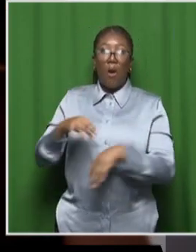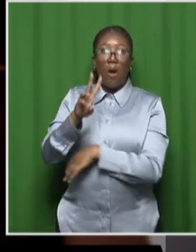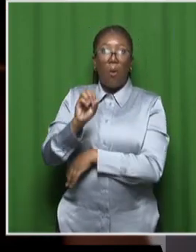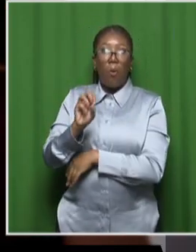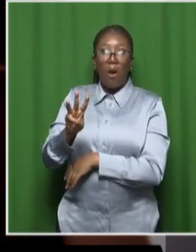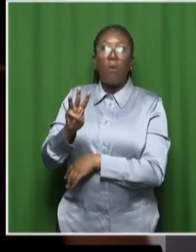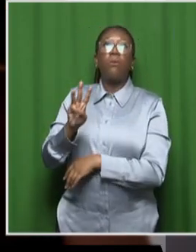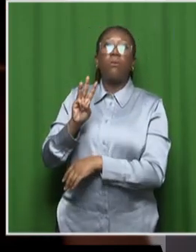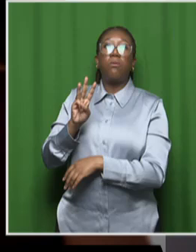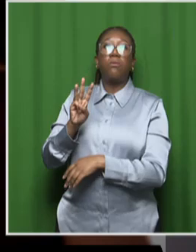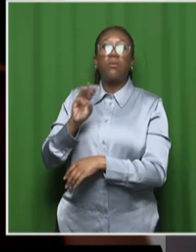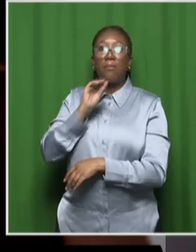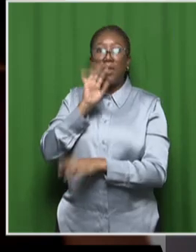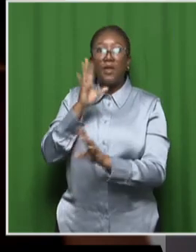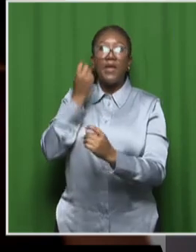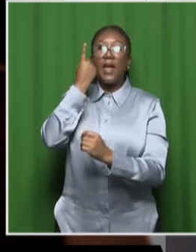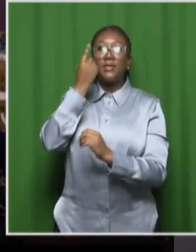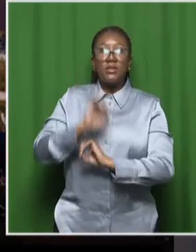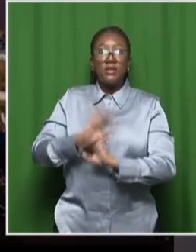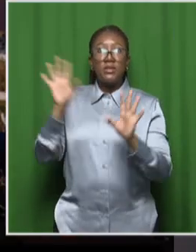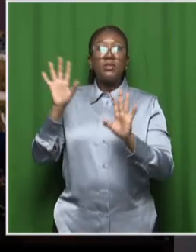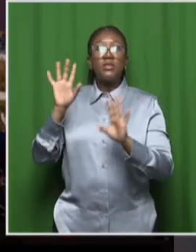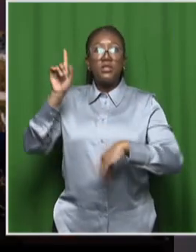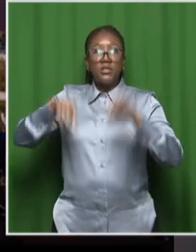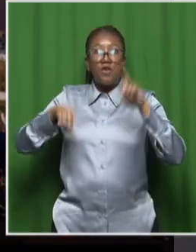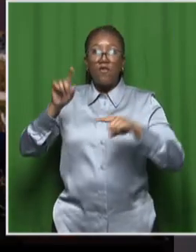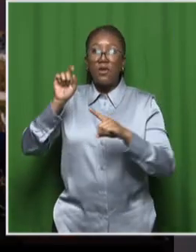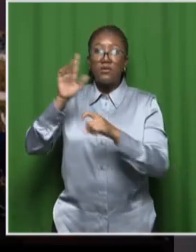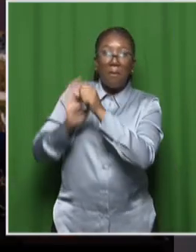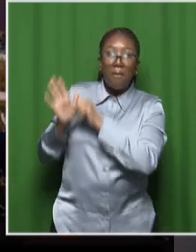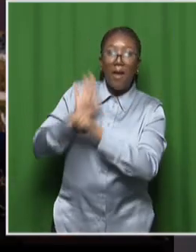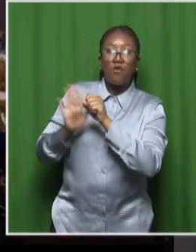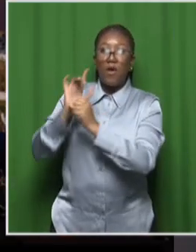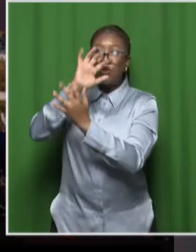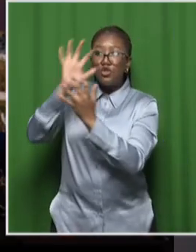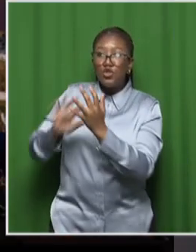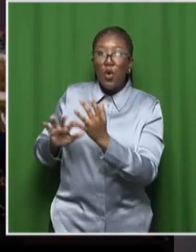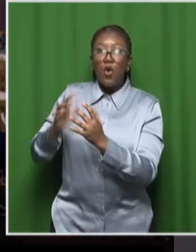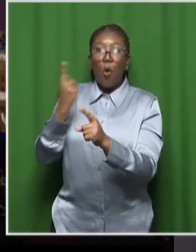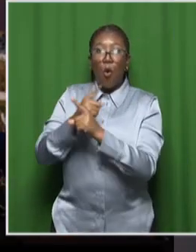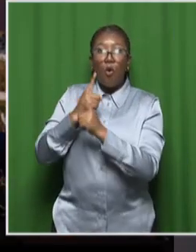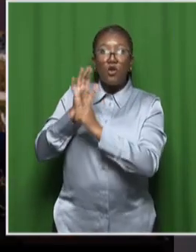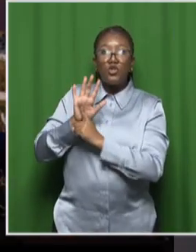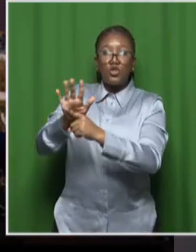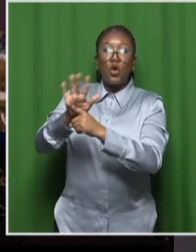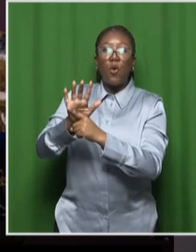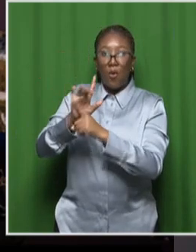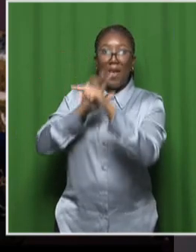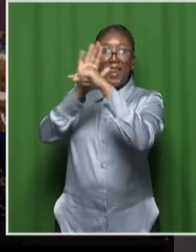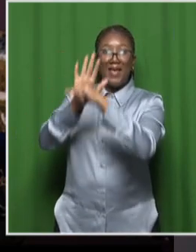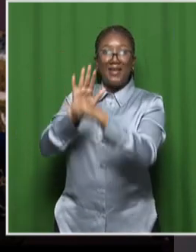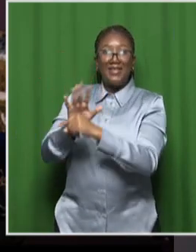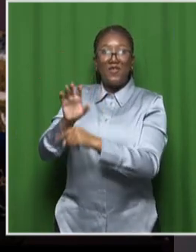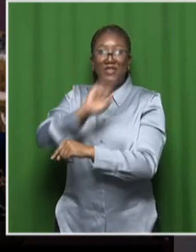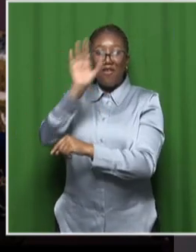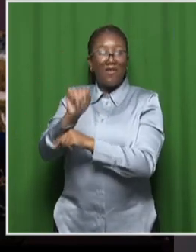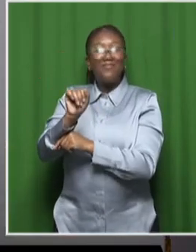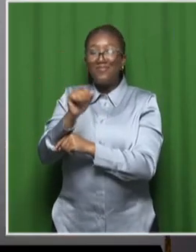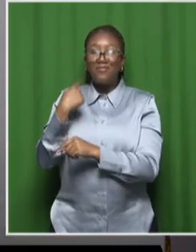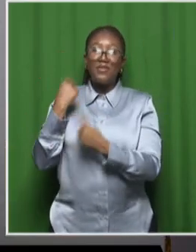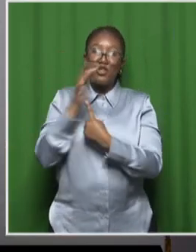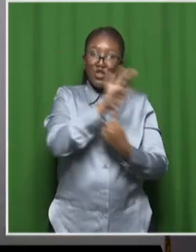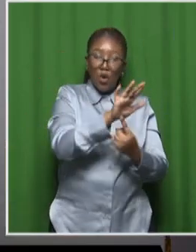just not like a one-sided story about the dark side of our country, as it is always been the case with most photographers coming from